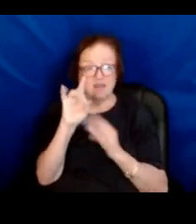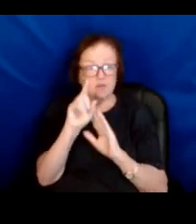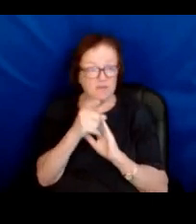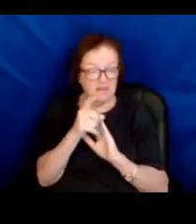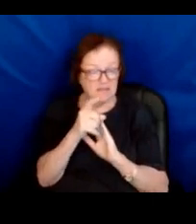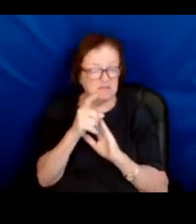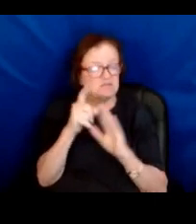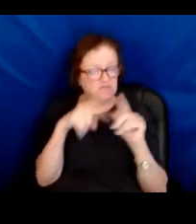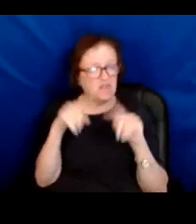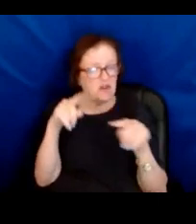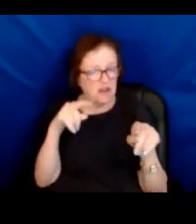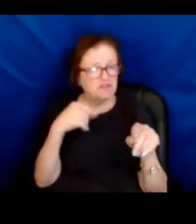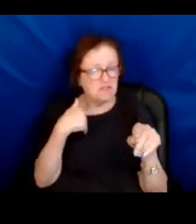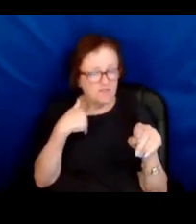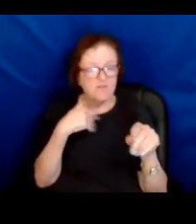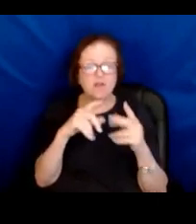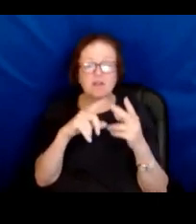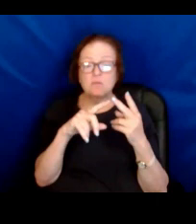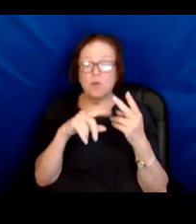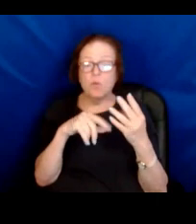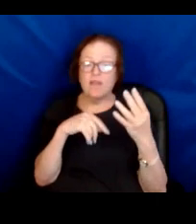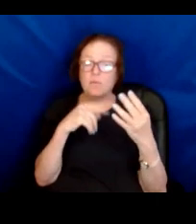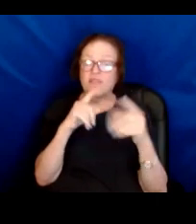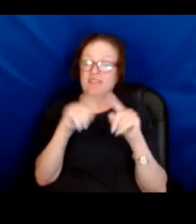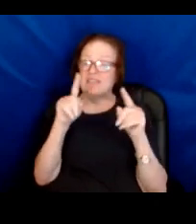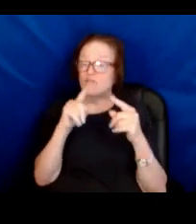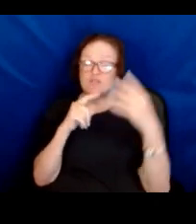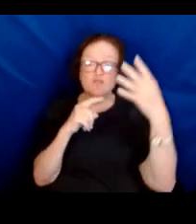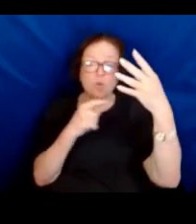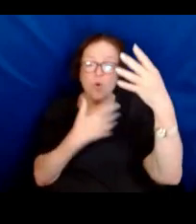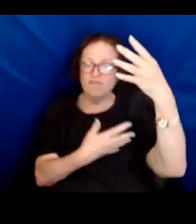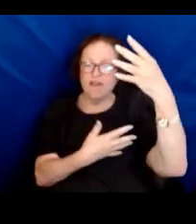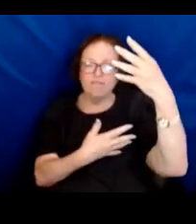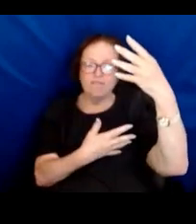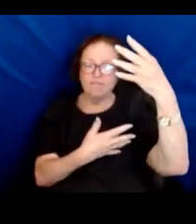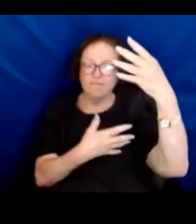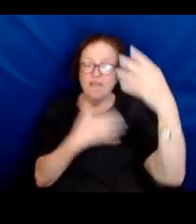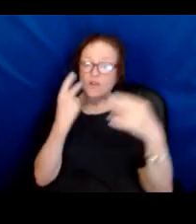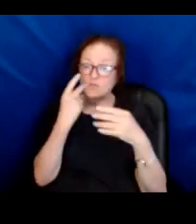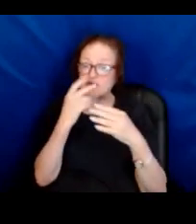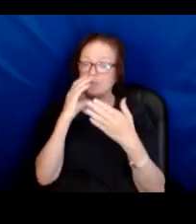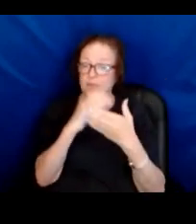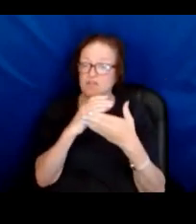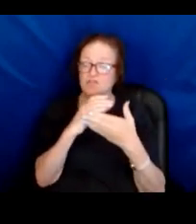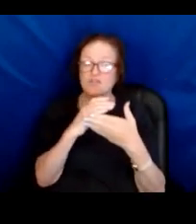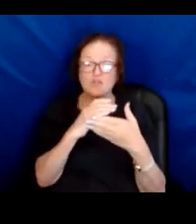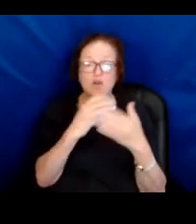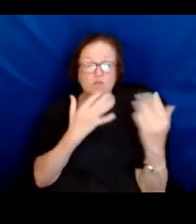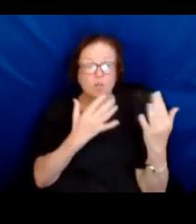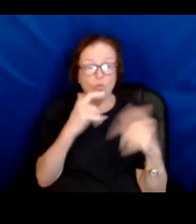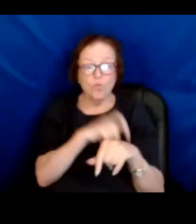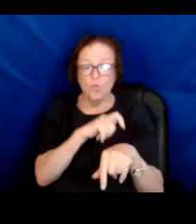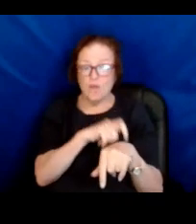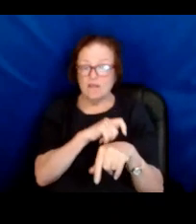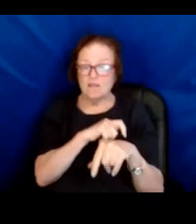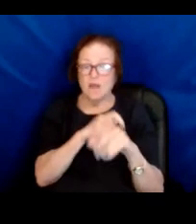All that differs is whether we have 4 servers or 5, and you can see a picture of the wait times, the little people